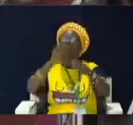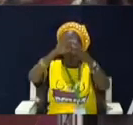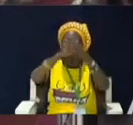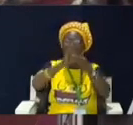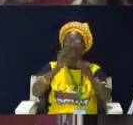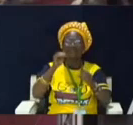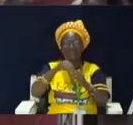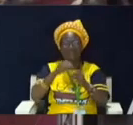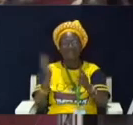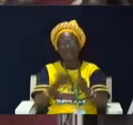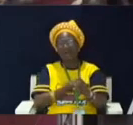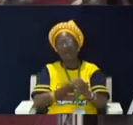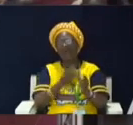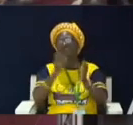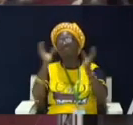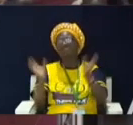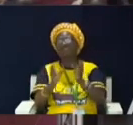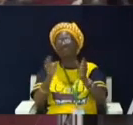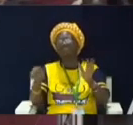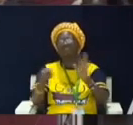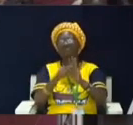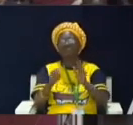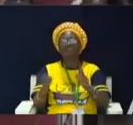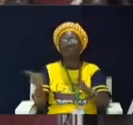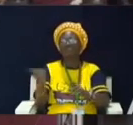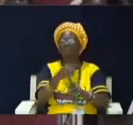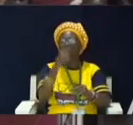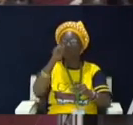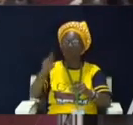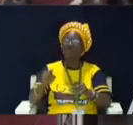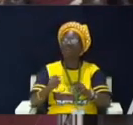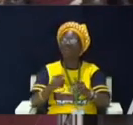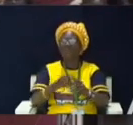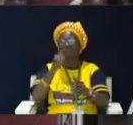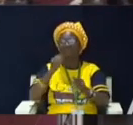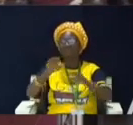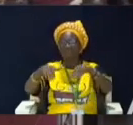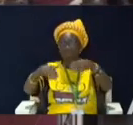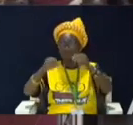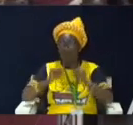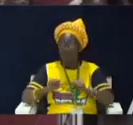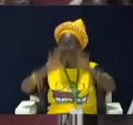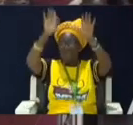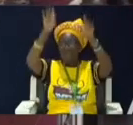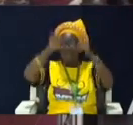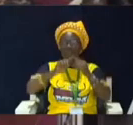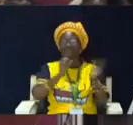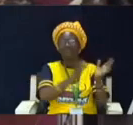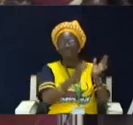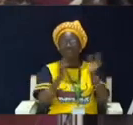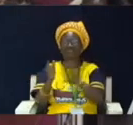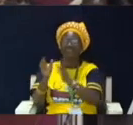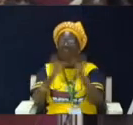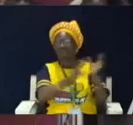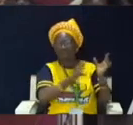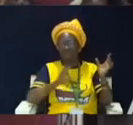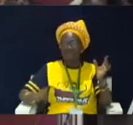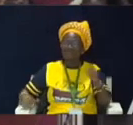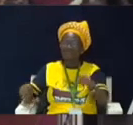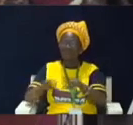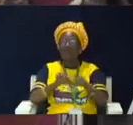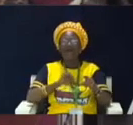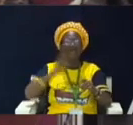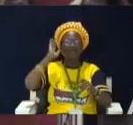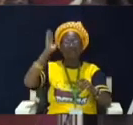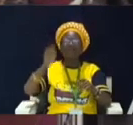of all give your life to Jesus Christ. So I'm going to count from 1 to 5. That tells